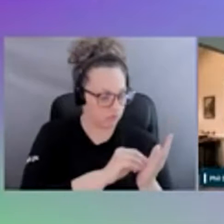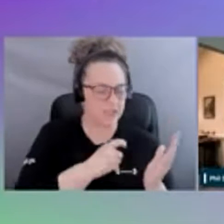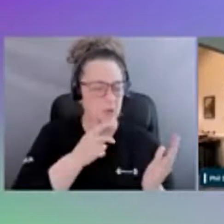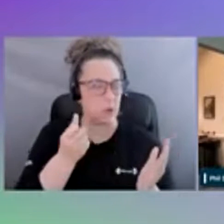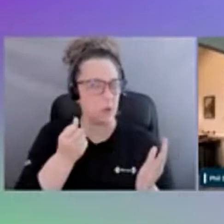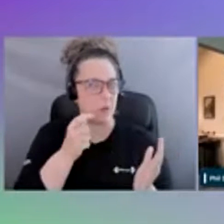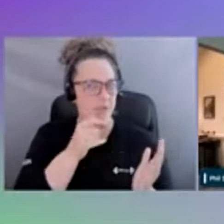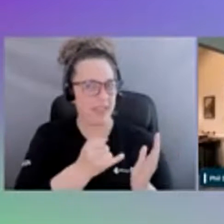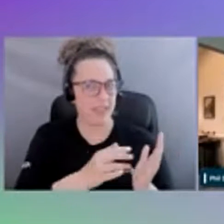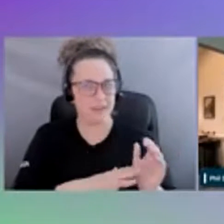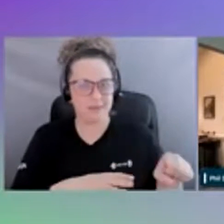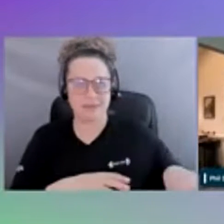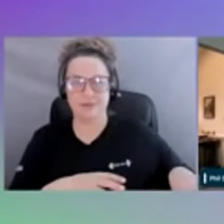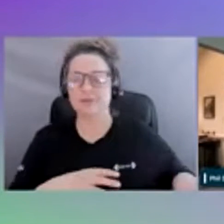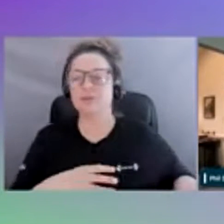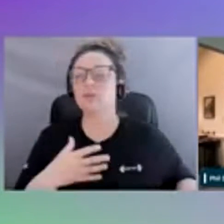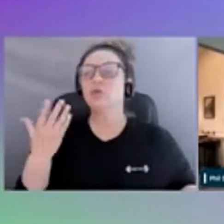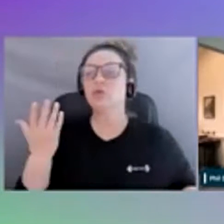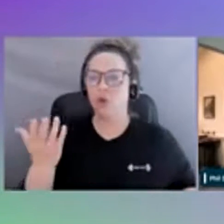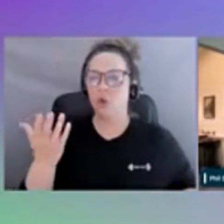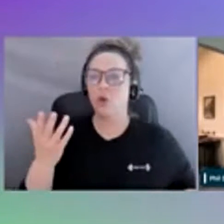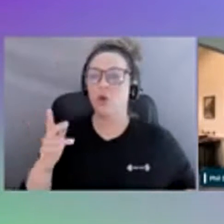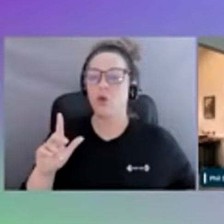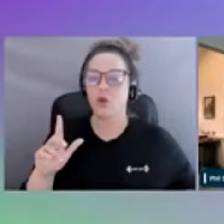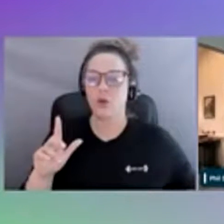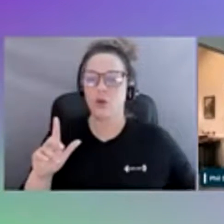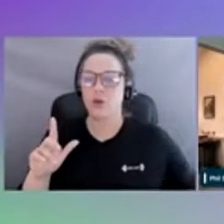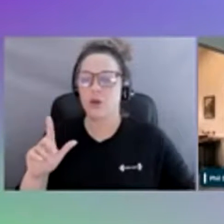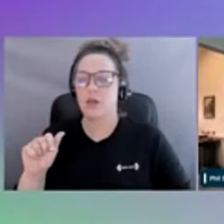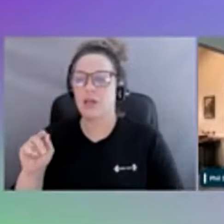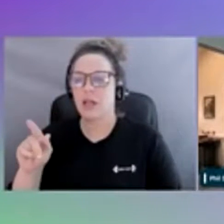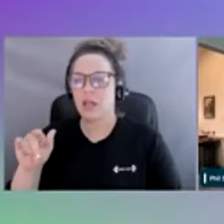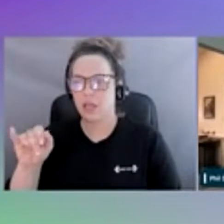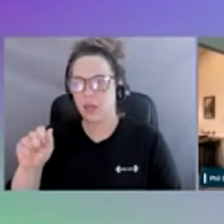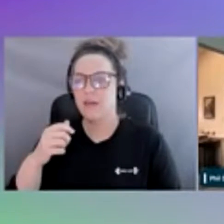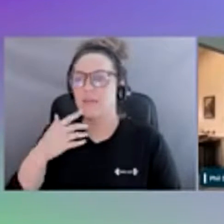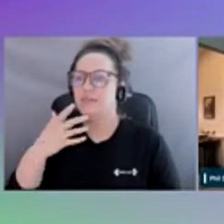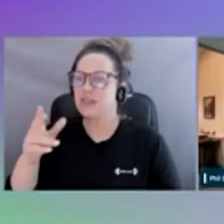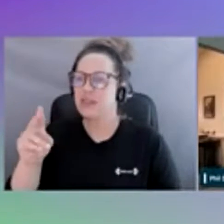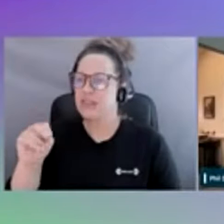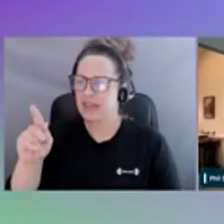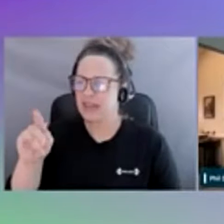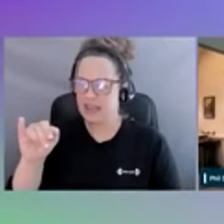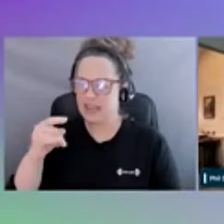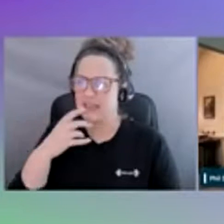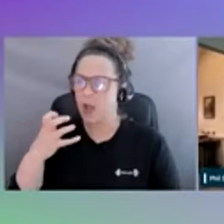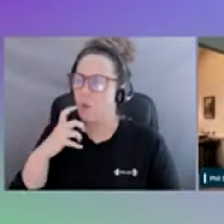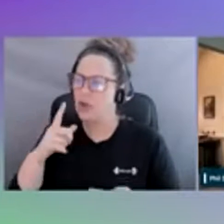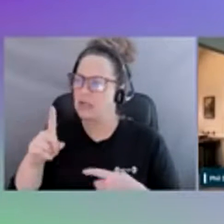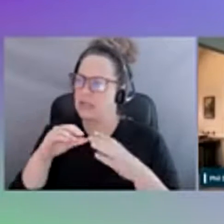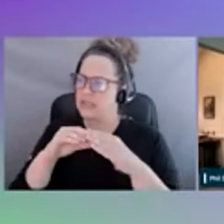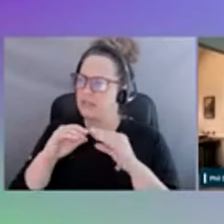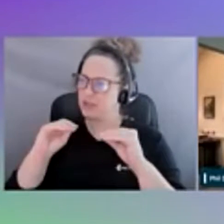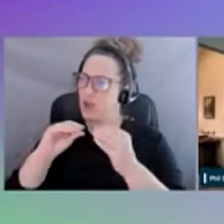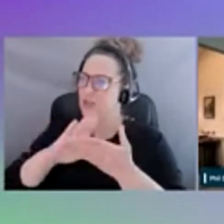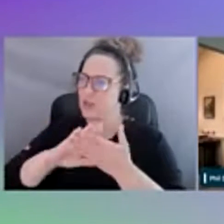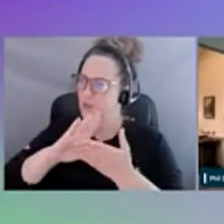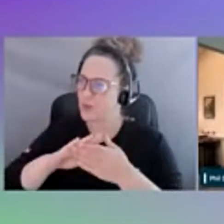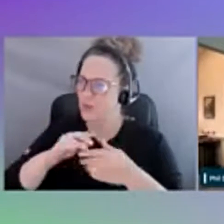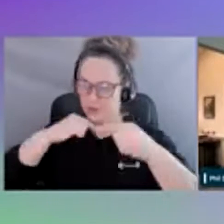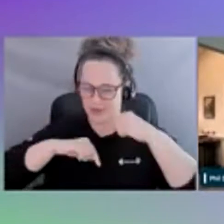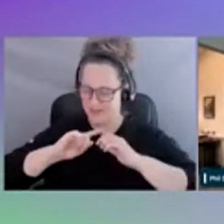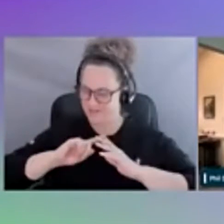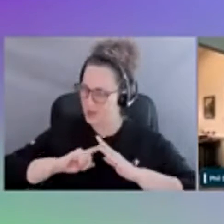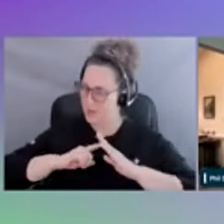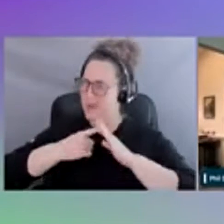end. So Laila, Nikki said, I'd love to see accessibility taught in schools from the very beginning.